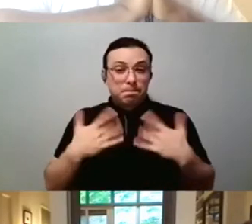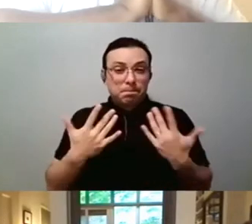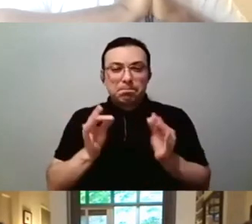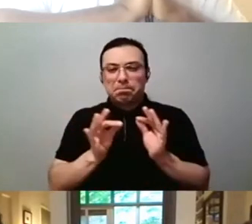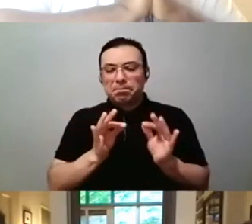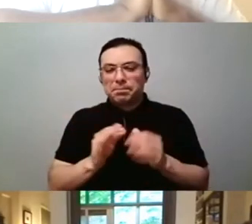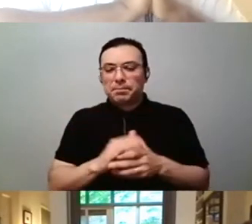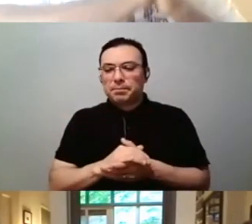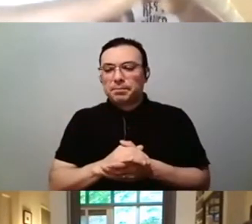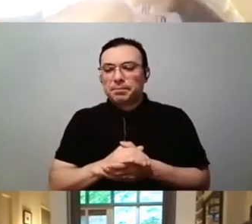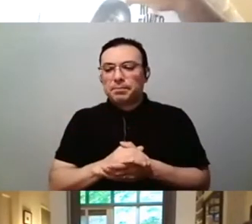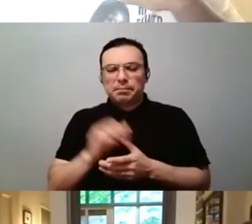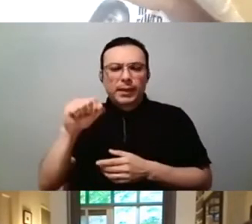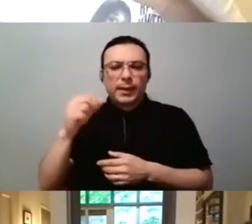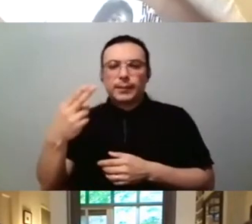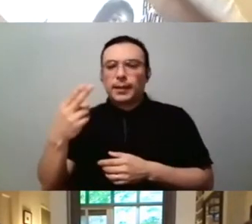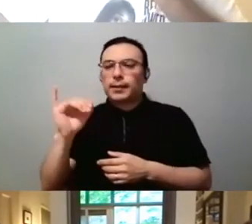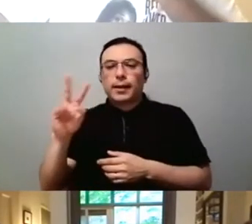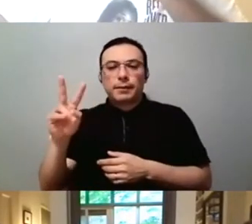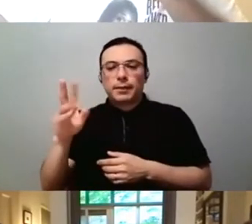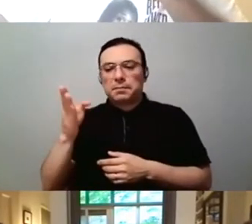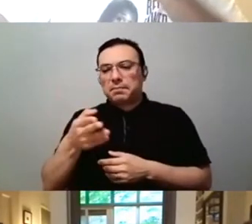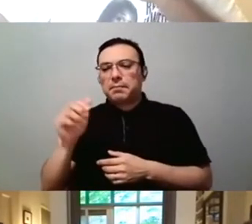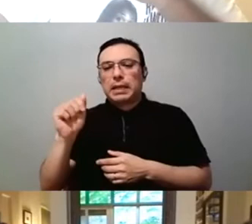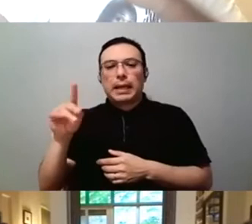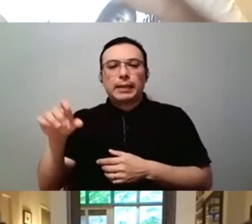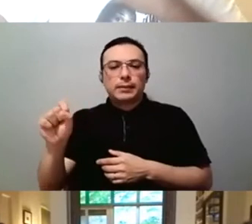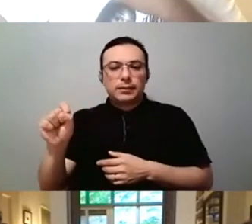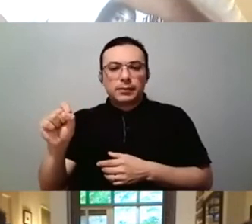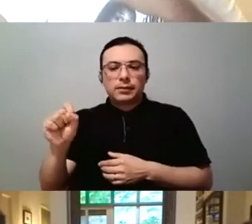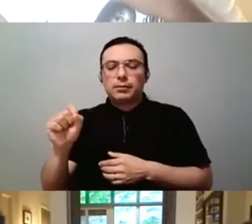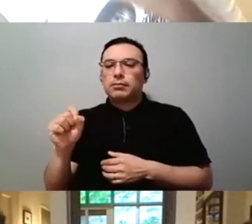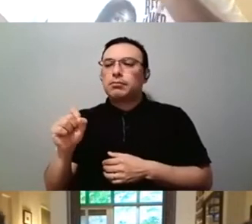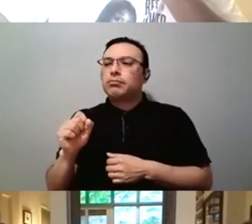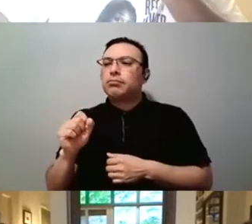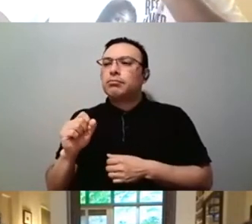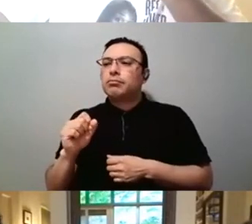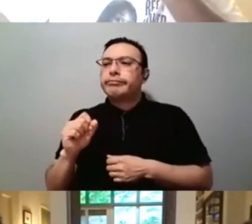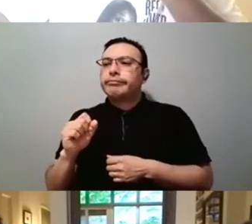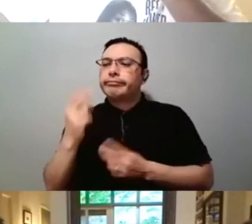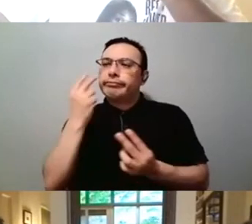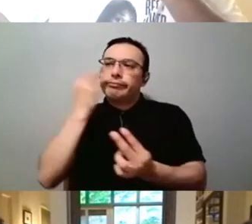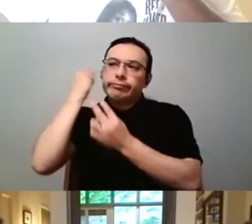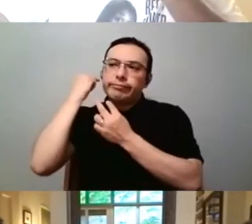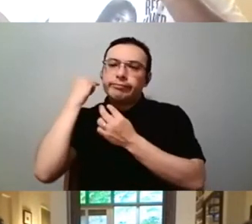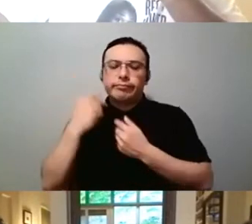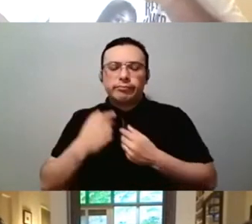hiv and aids the history of loss mourning how to